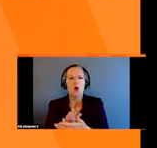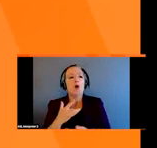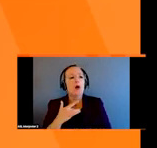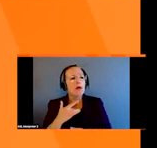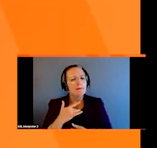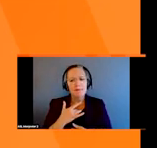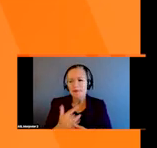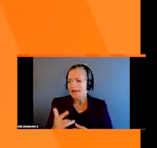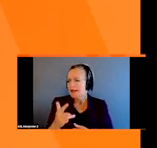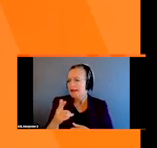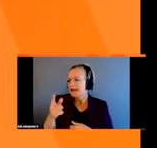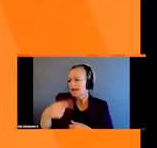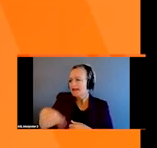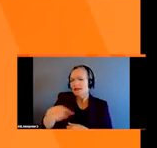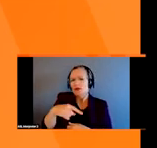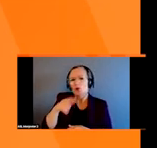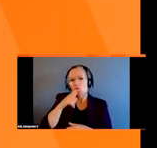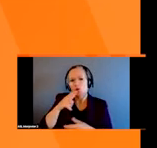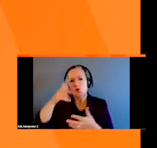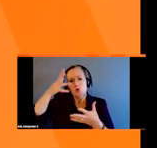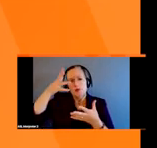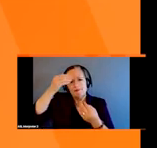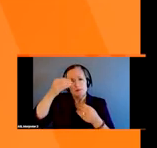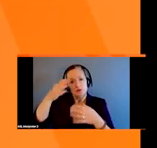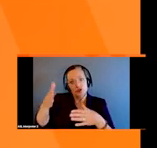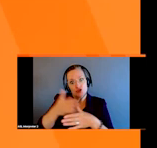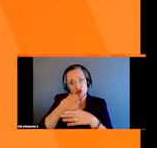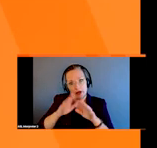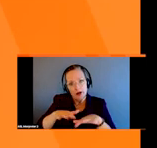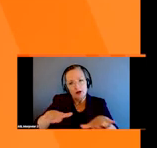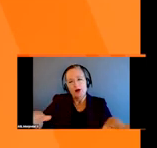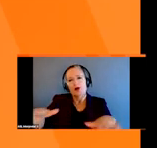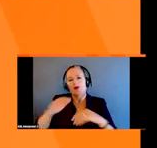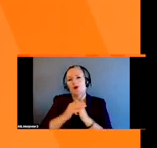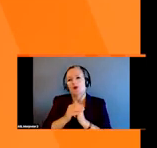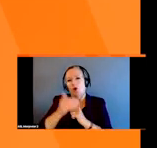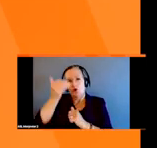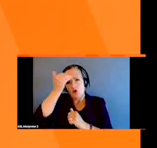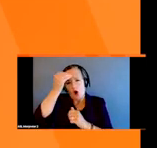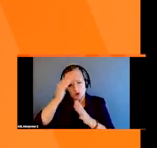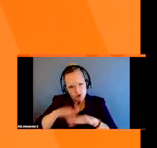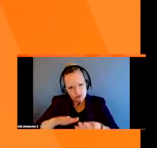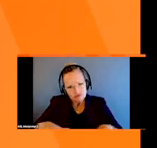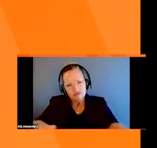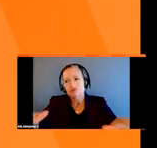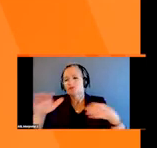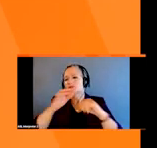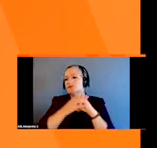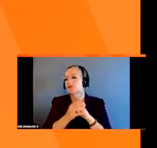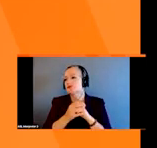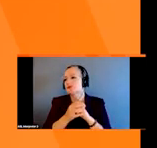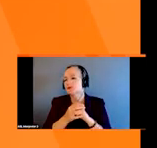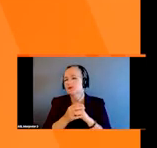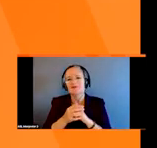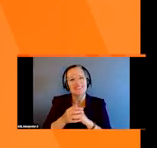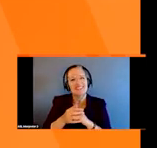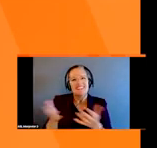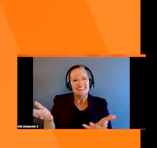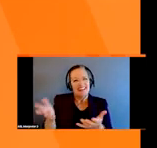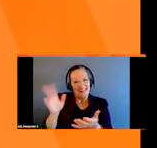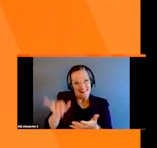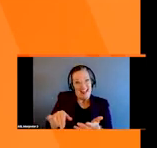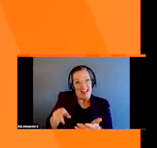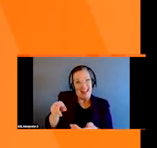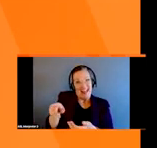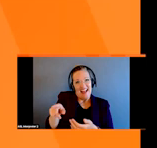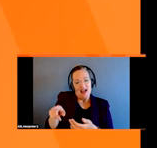are sharing content and sharing knowledge that you're not going to have a one-to-one relationship with. So you're not going to actually know who Bill Gates